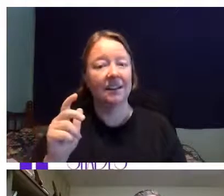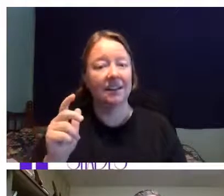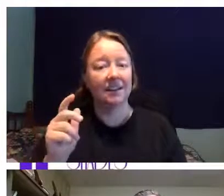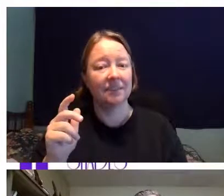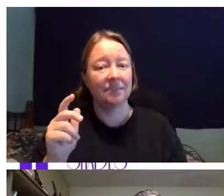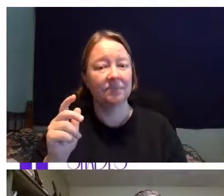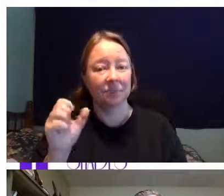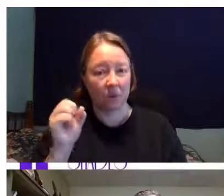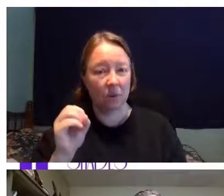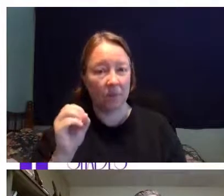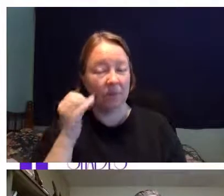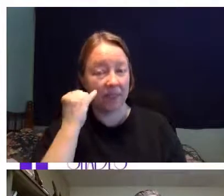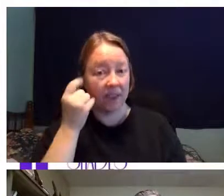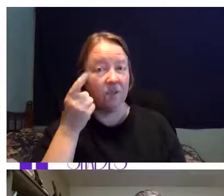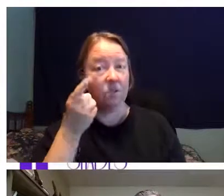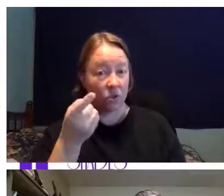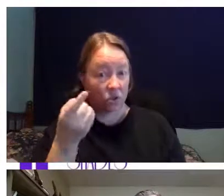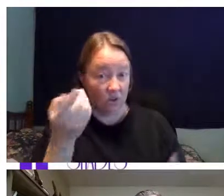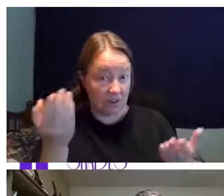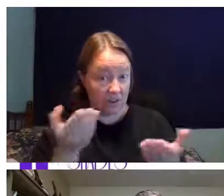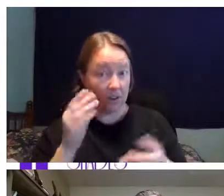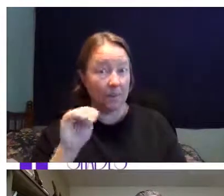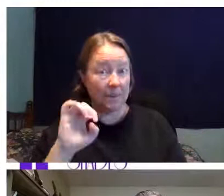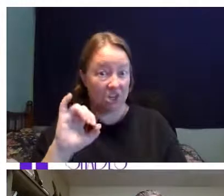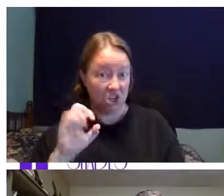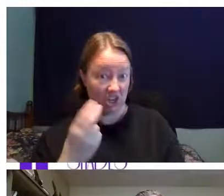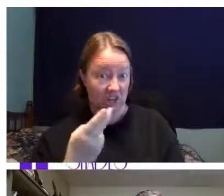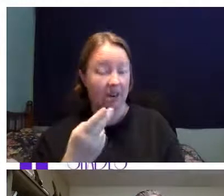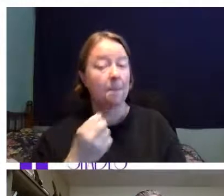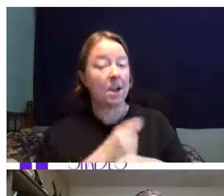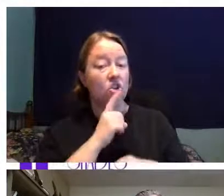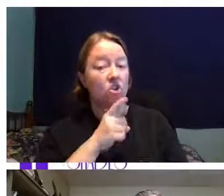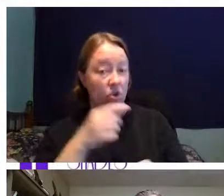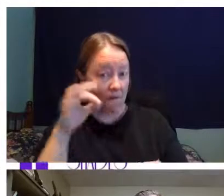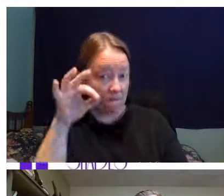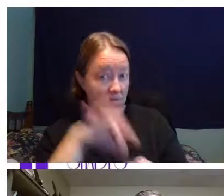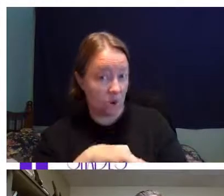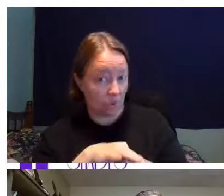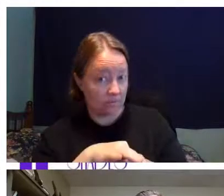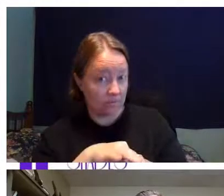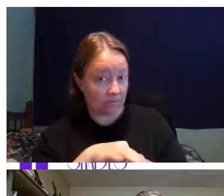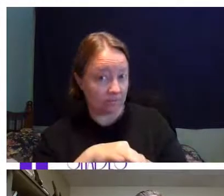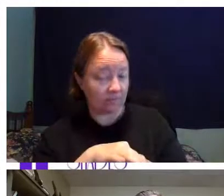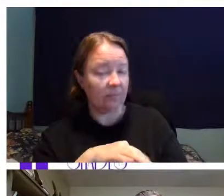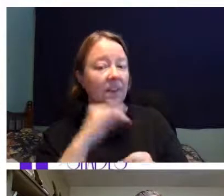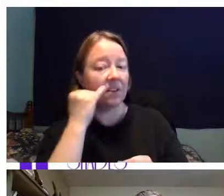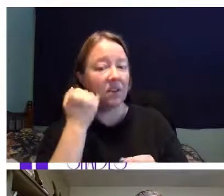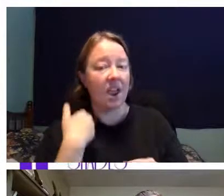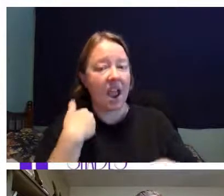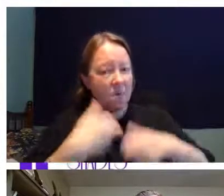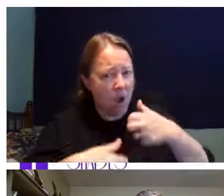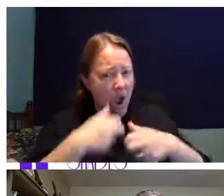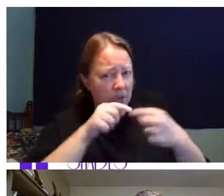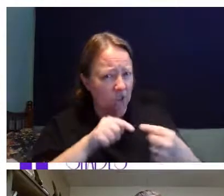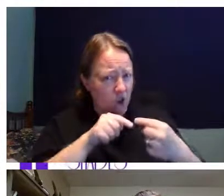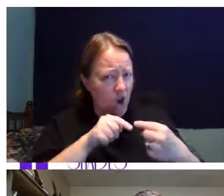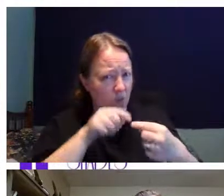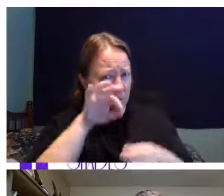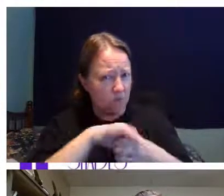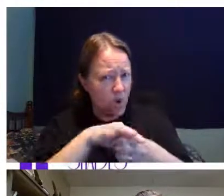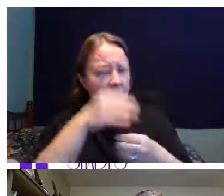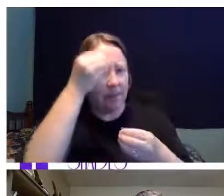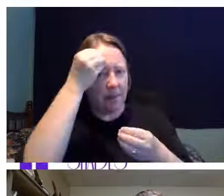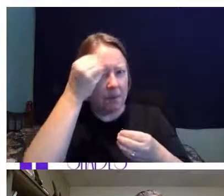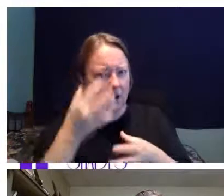And so if you're in Michigan, make sure you're voting. And if you have trouble voting, let us know